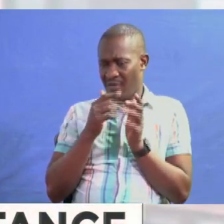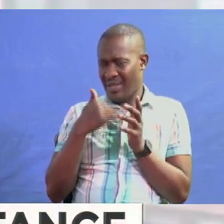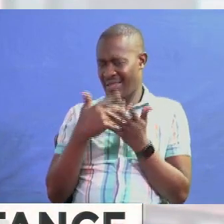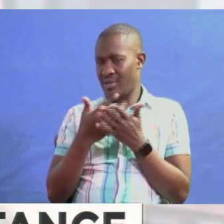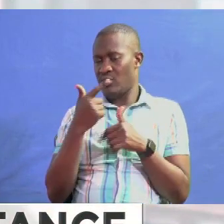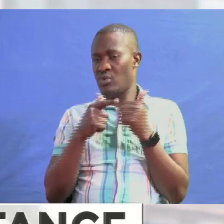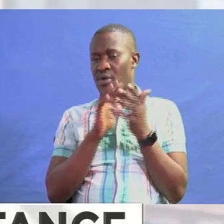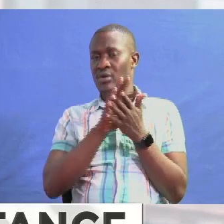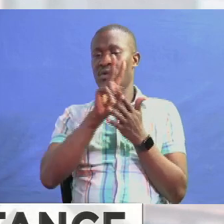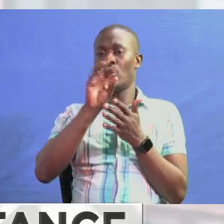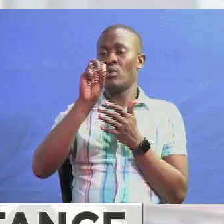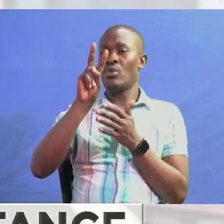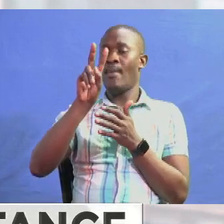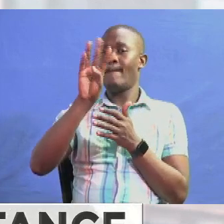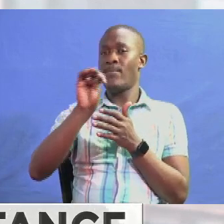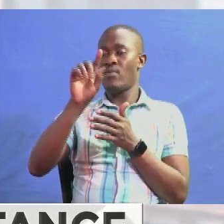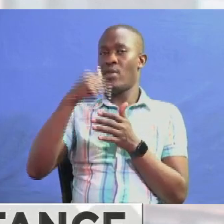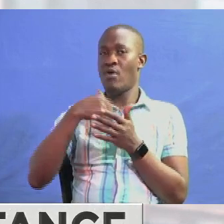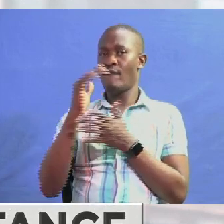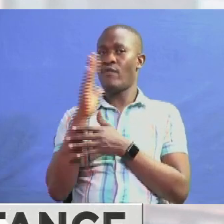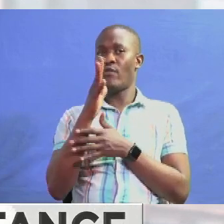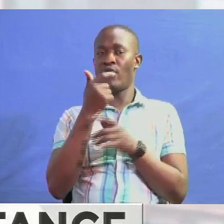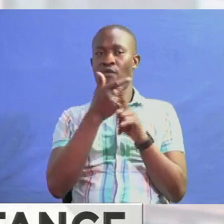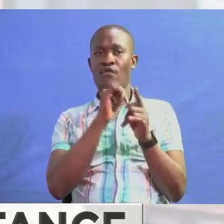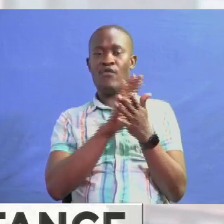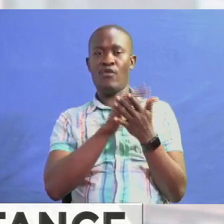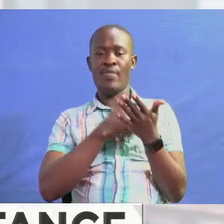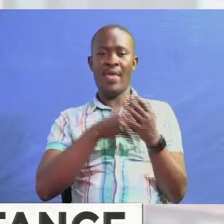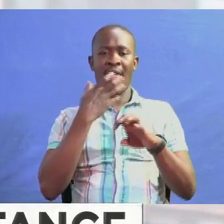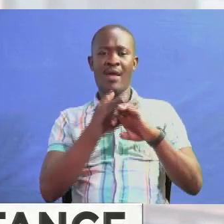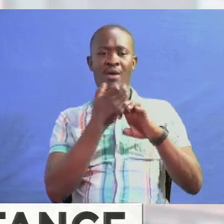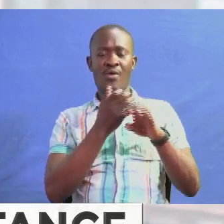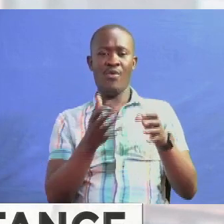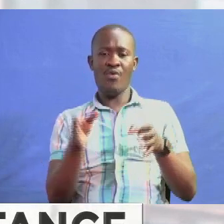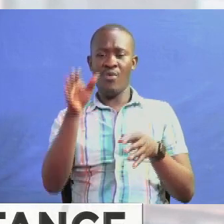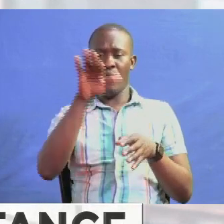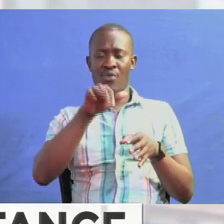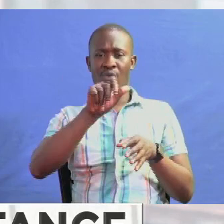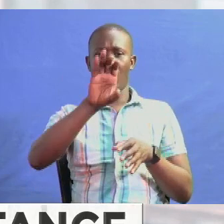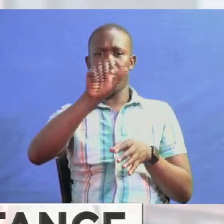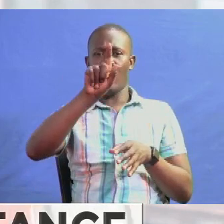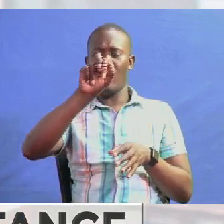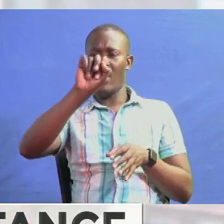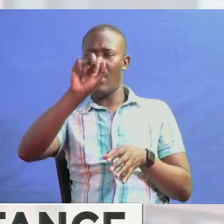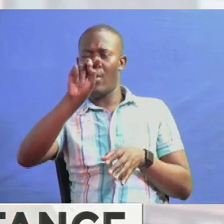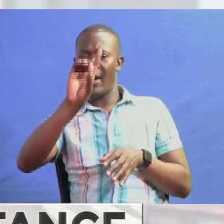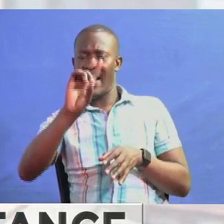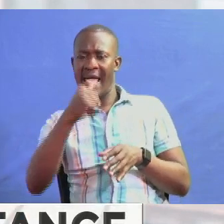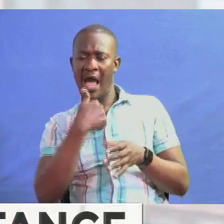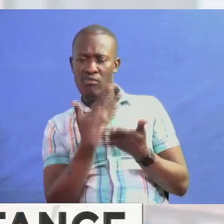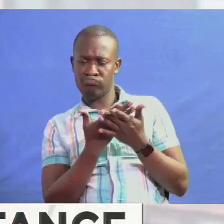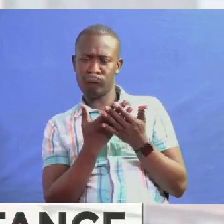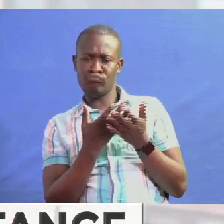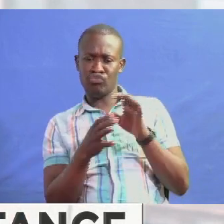thinning nearly 20 million hectares of forests. From the Rocky Mountain state of Colorado, Shelley Schlender reports on how